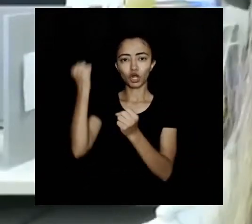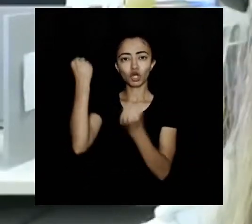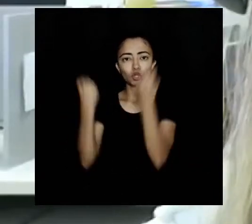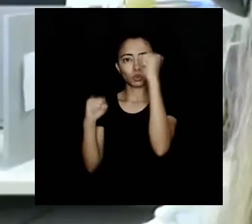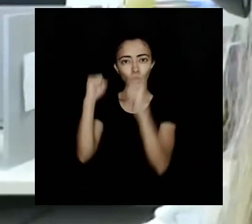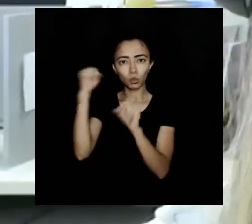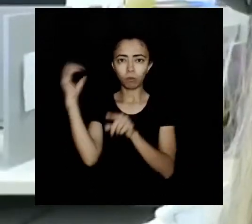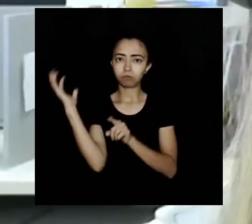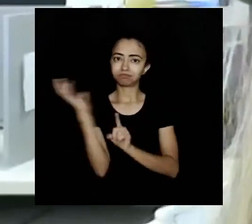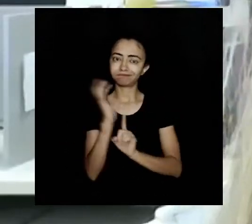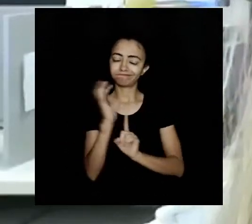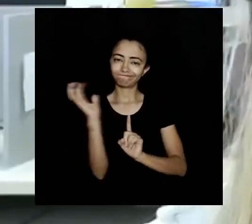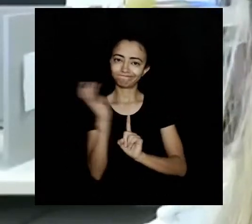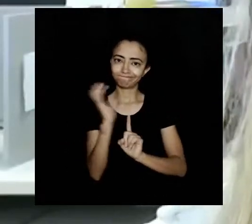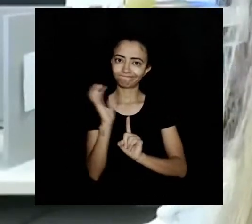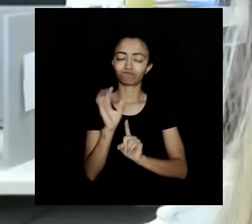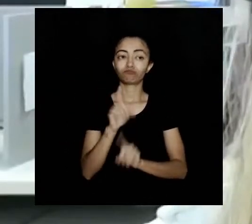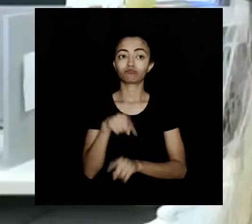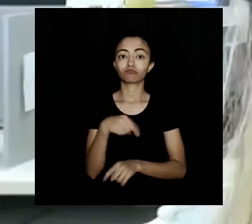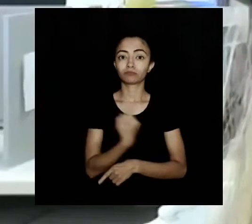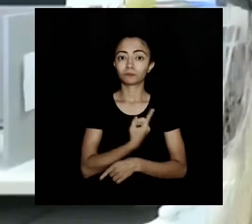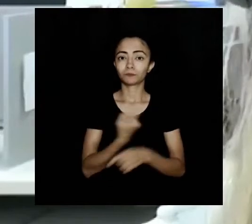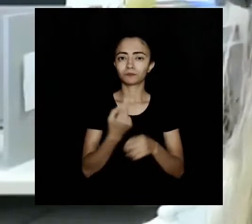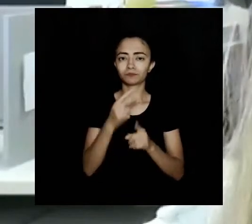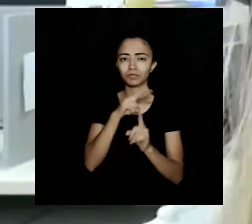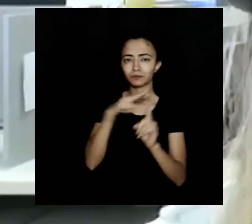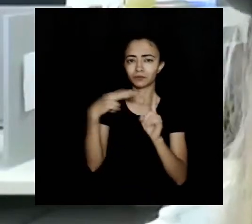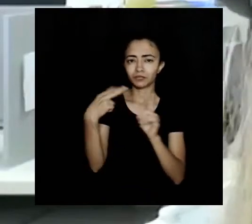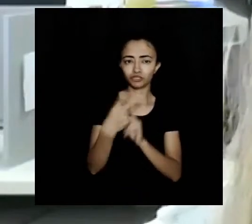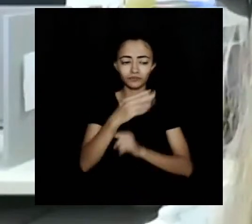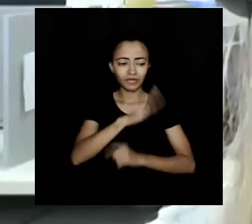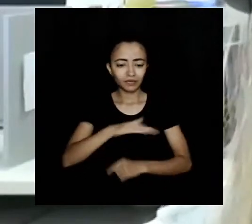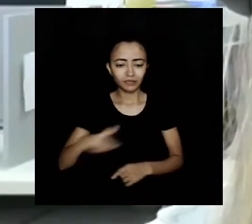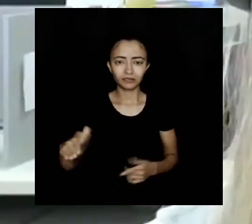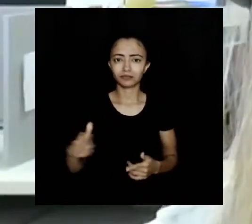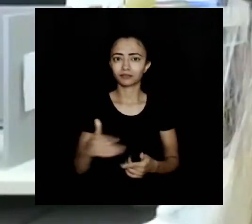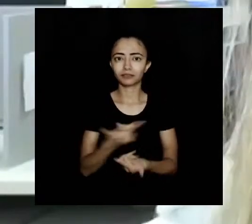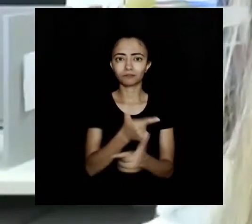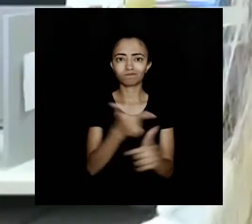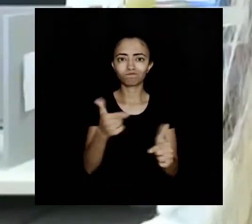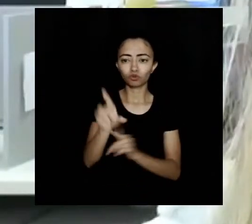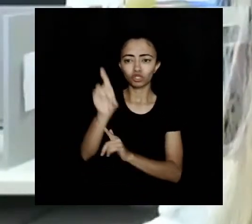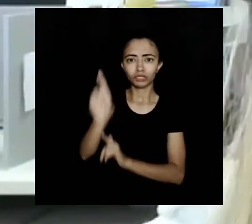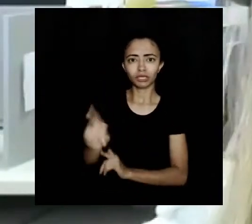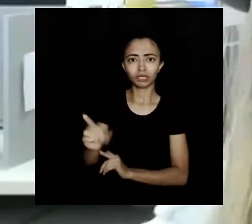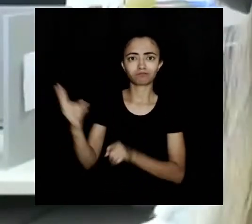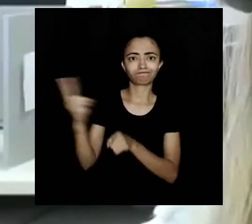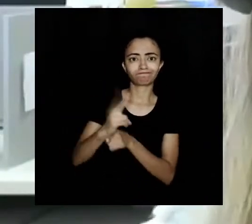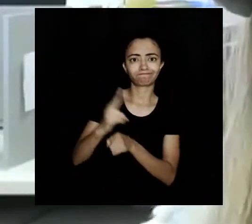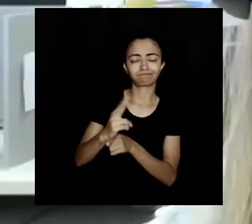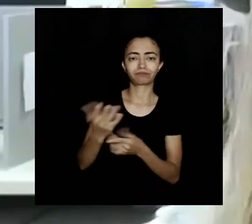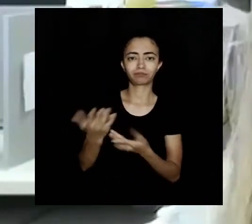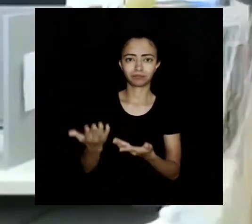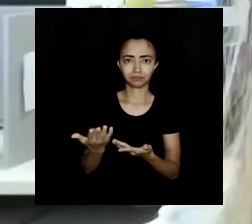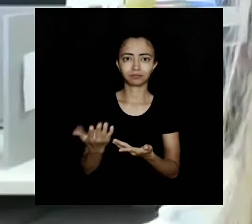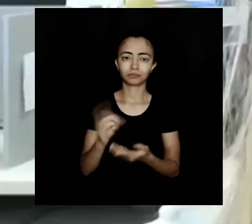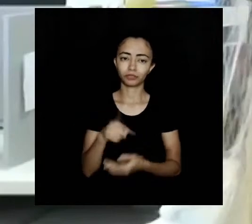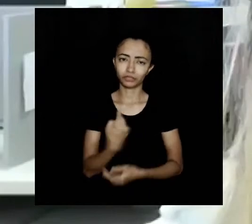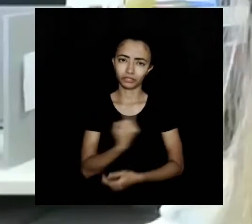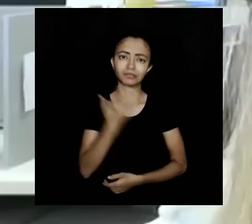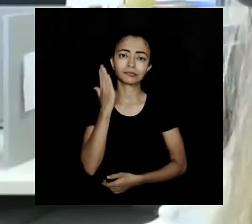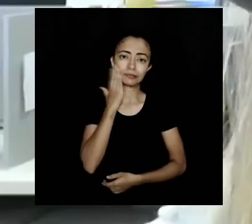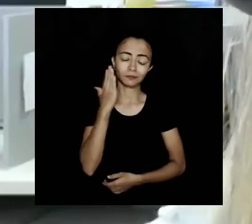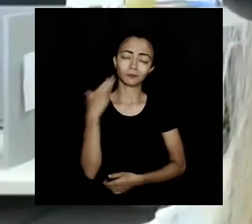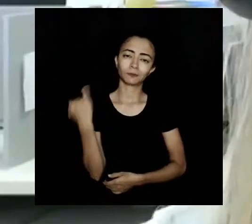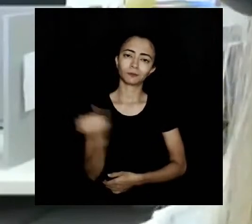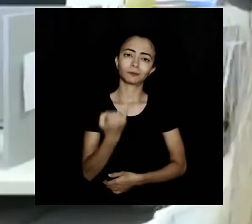pela criança que não tem nem esse people go after them defesa, in the industry and they don't feel they have the right